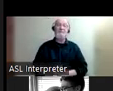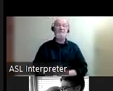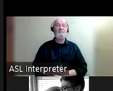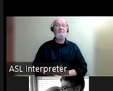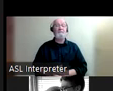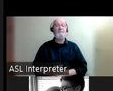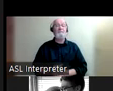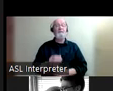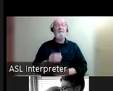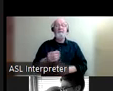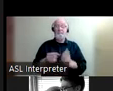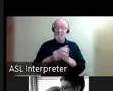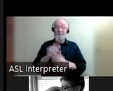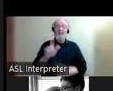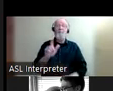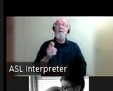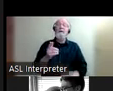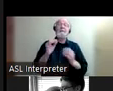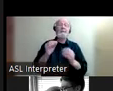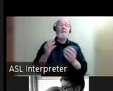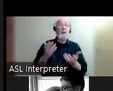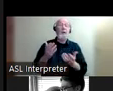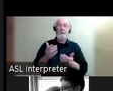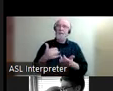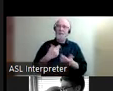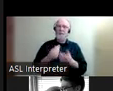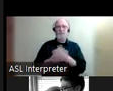Some of our branches now have our hydroponic